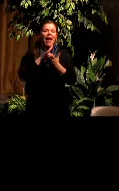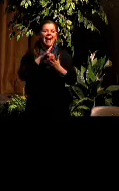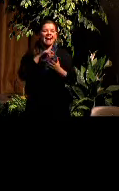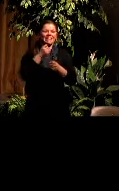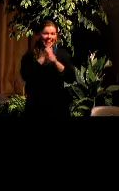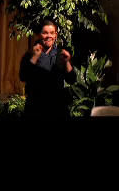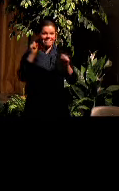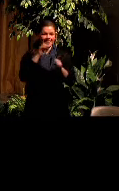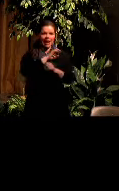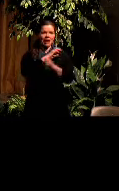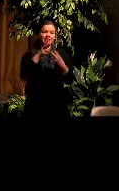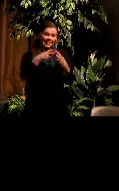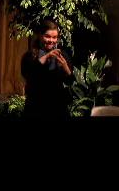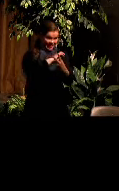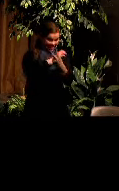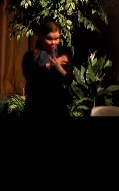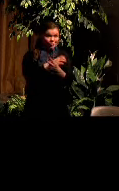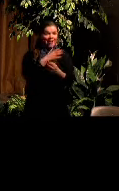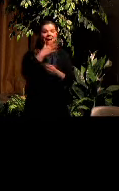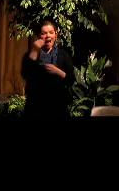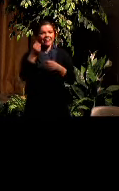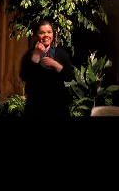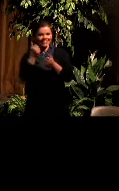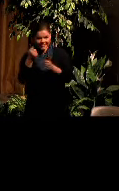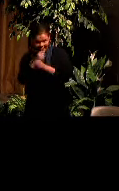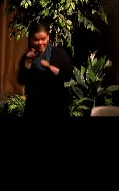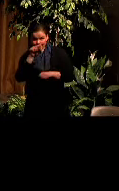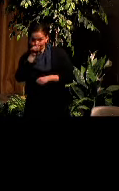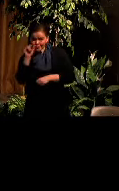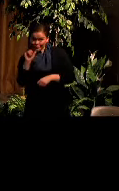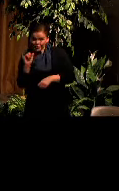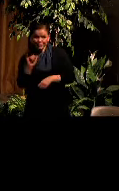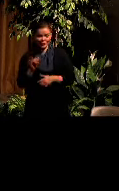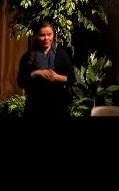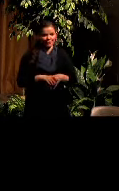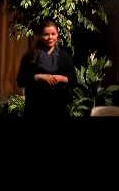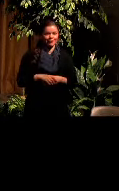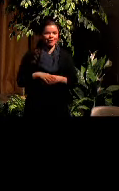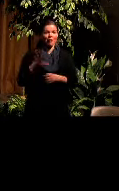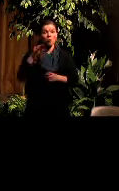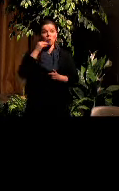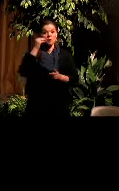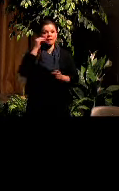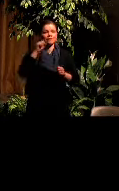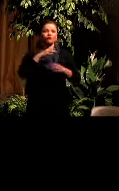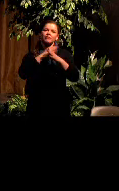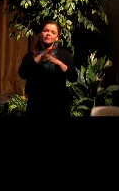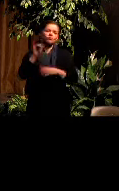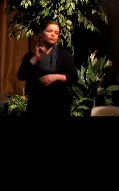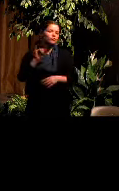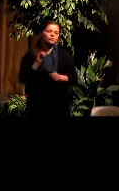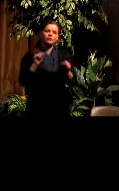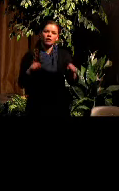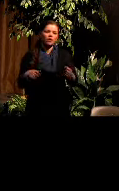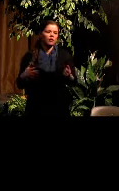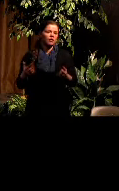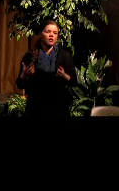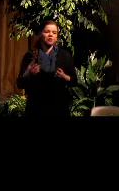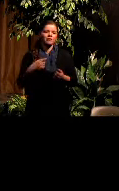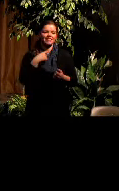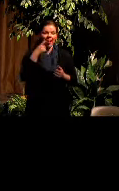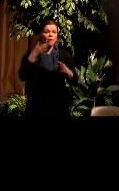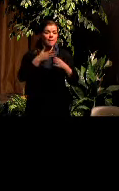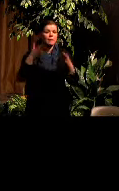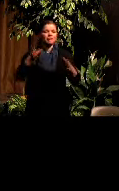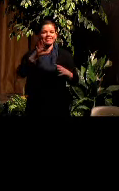can do as homeowners, as citizens, to protect birds, including, telling your neighbors to keep their cats in, because I'm sure all of you guys